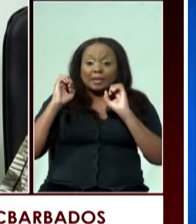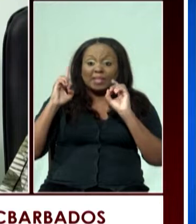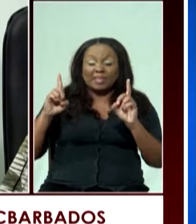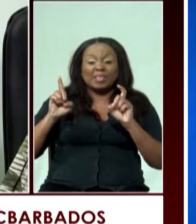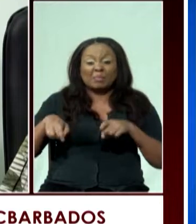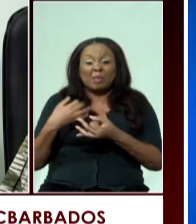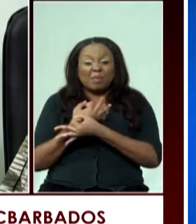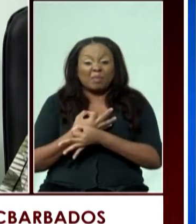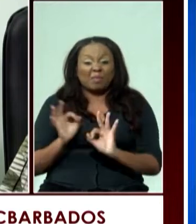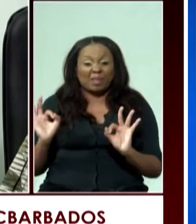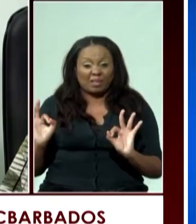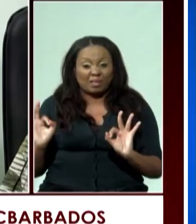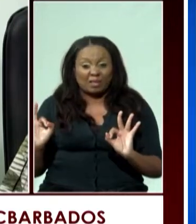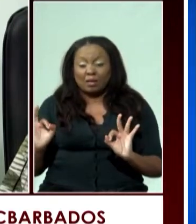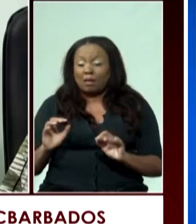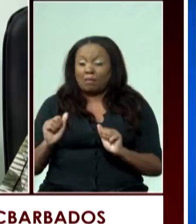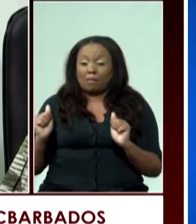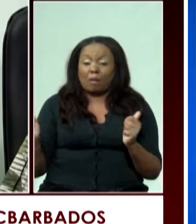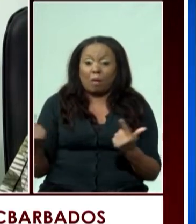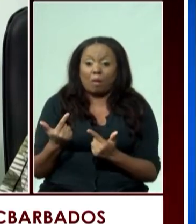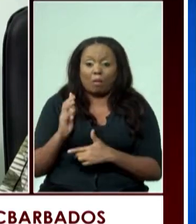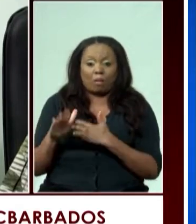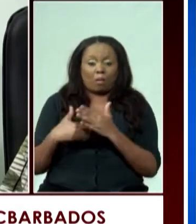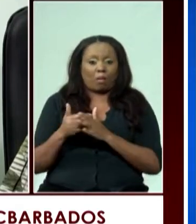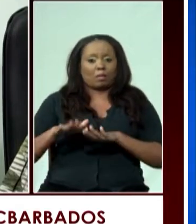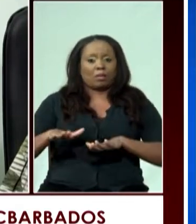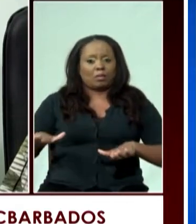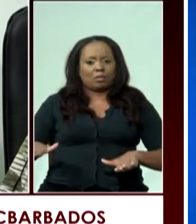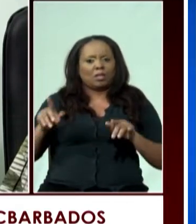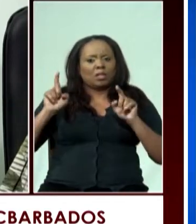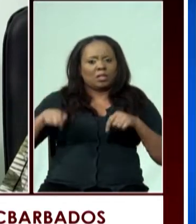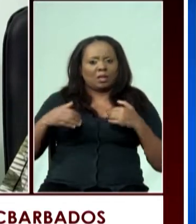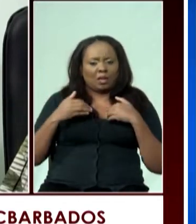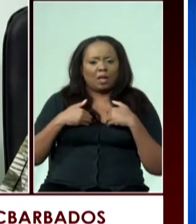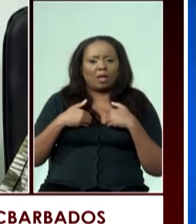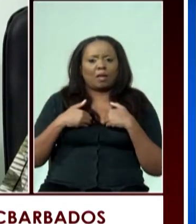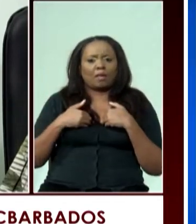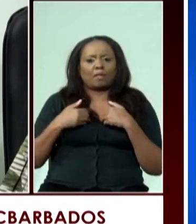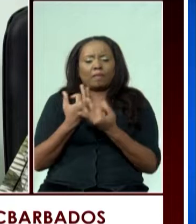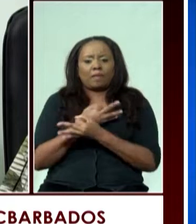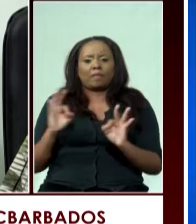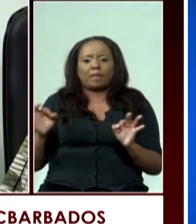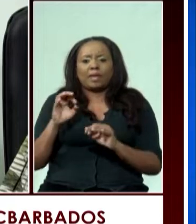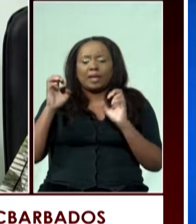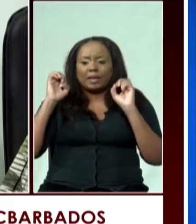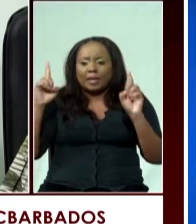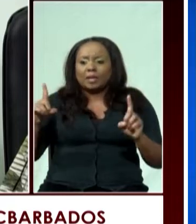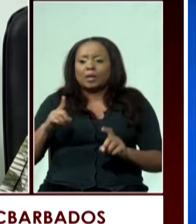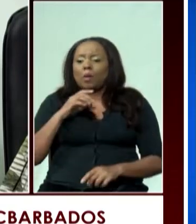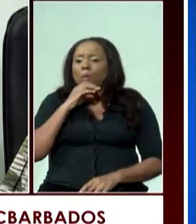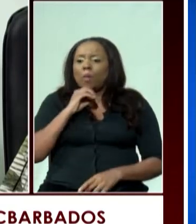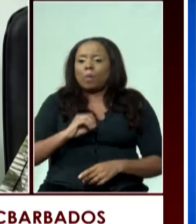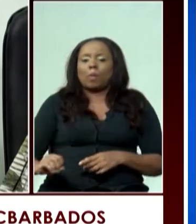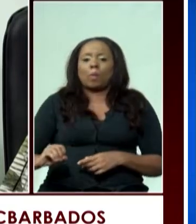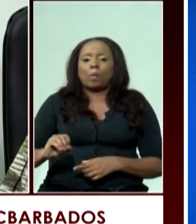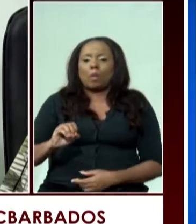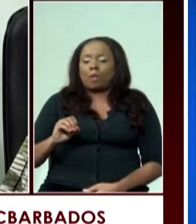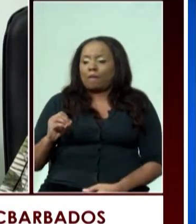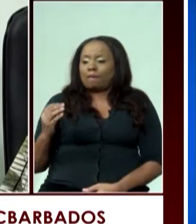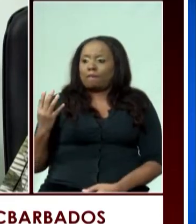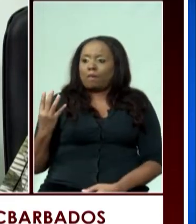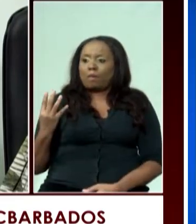use that same space to help us to build out other activities such as our pharmaceutical industry